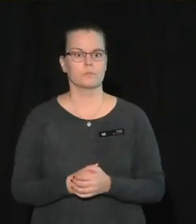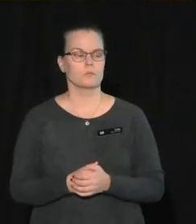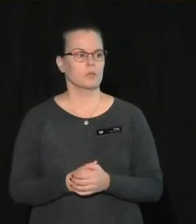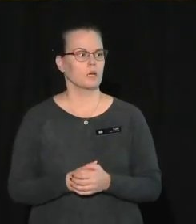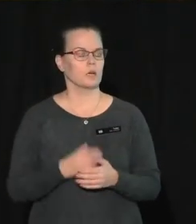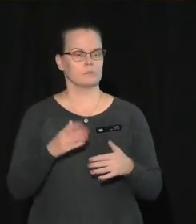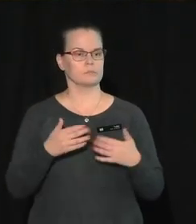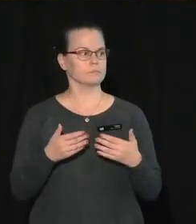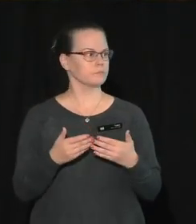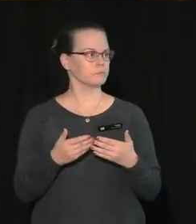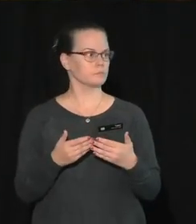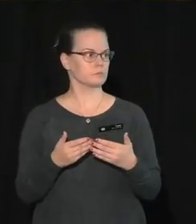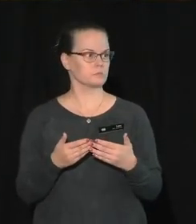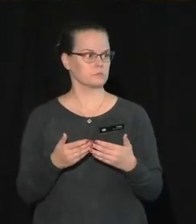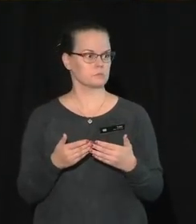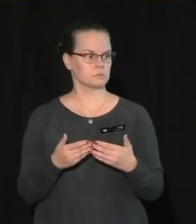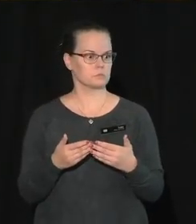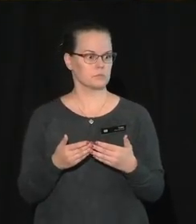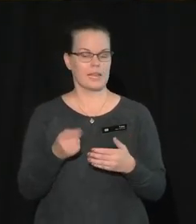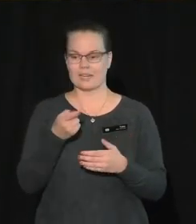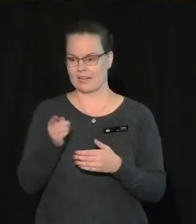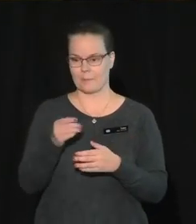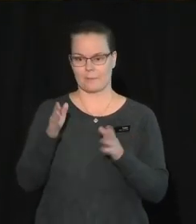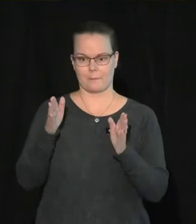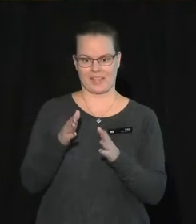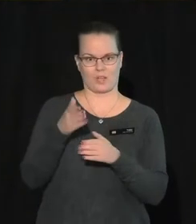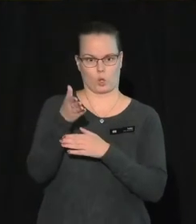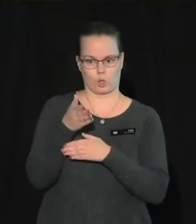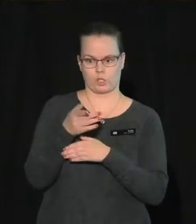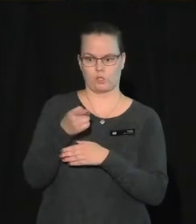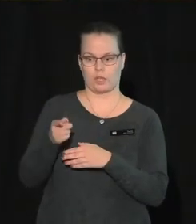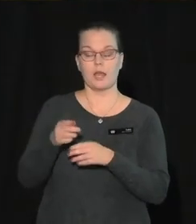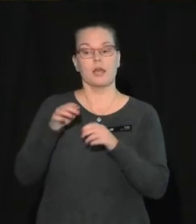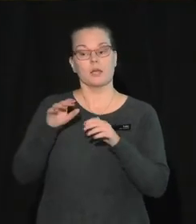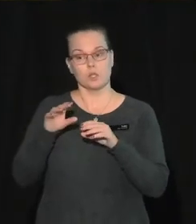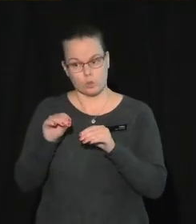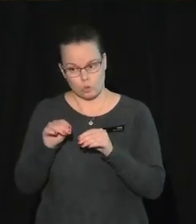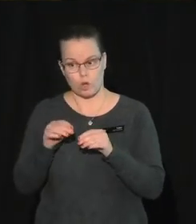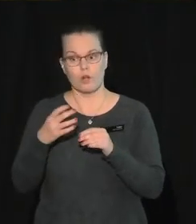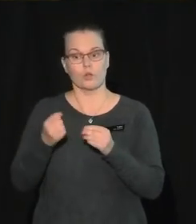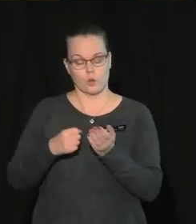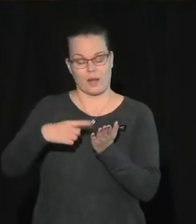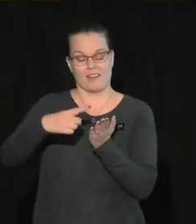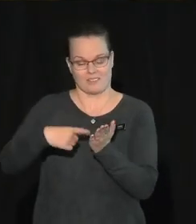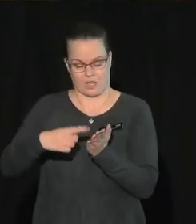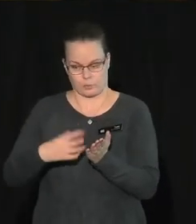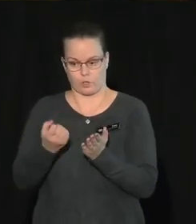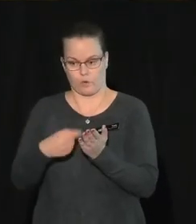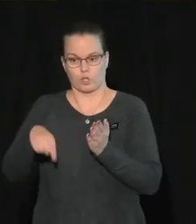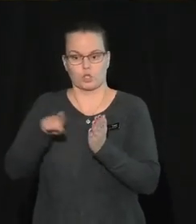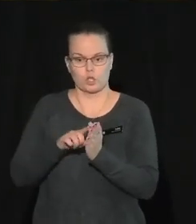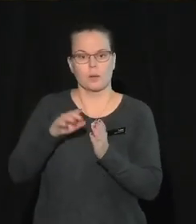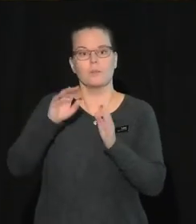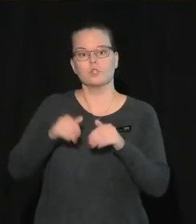and then they do not have to, they have to provide the accessibility requirements only to